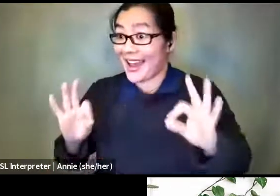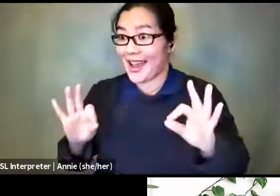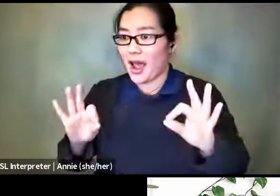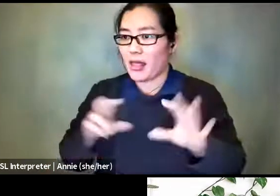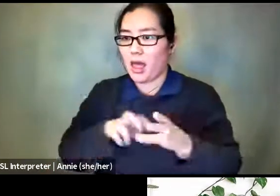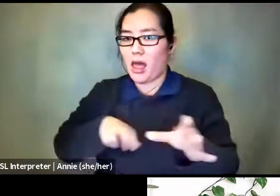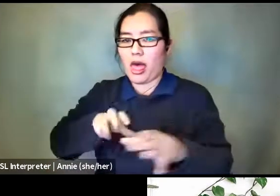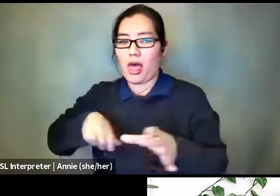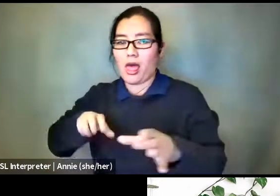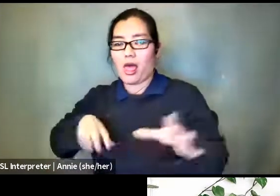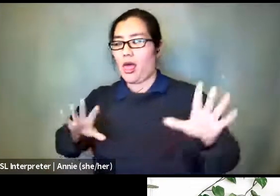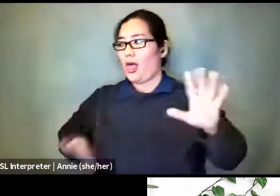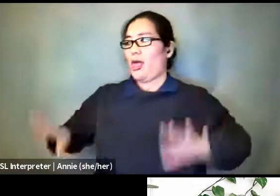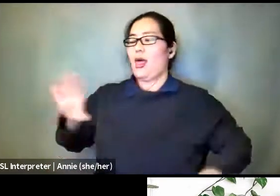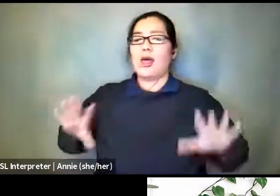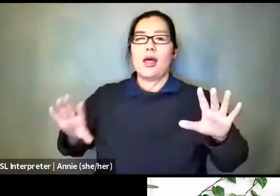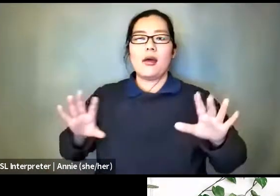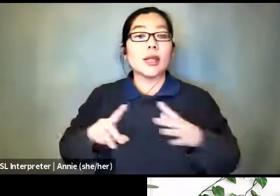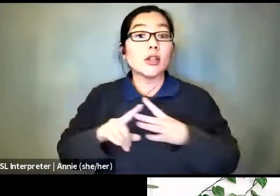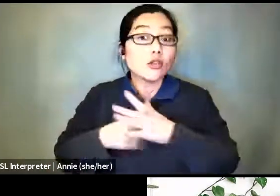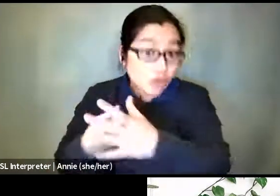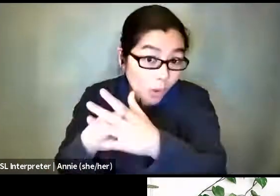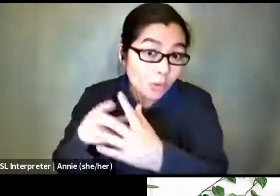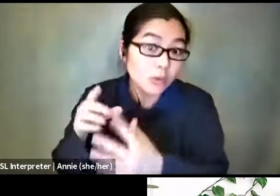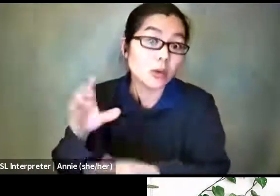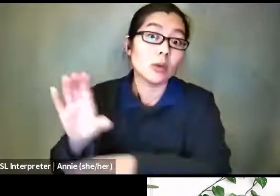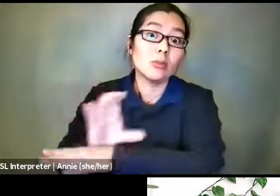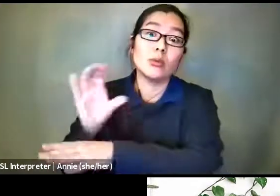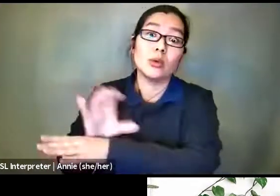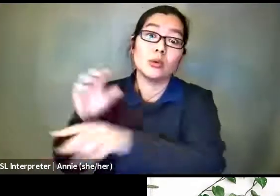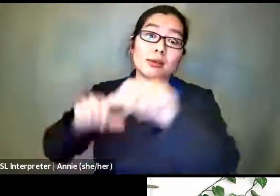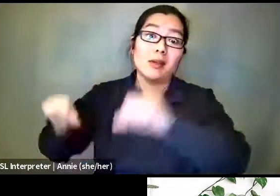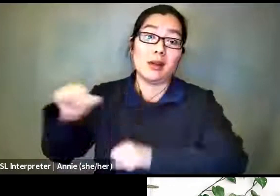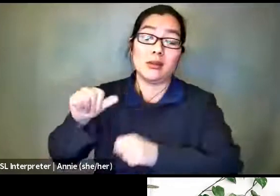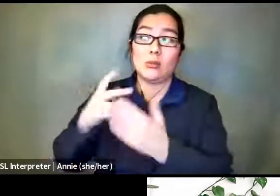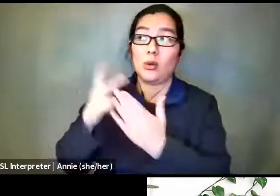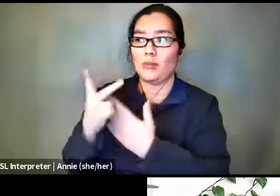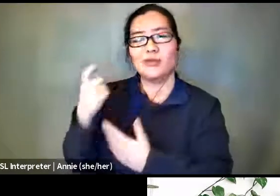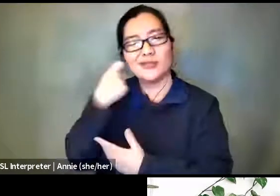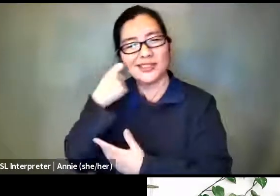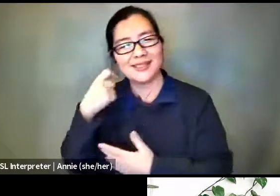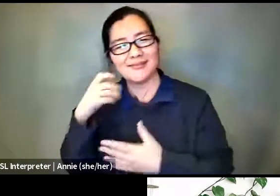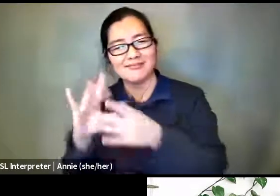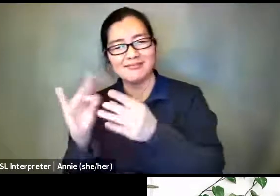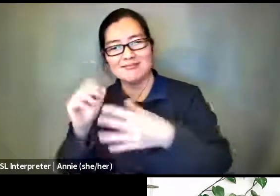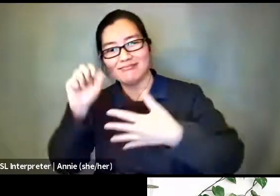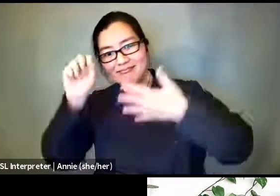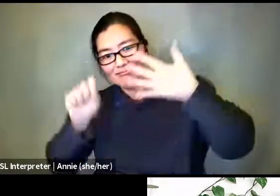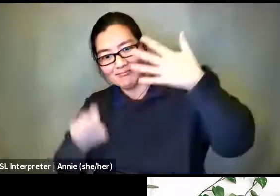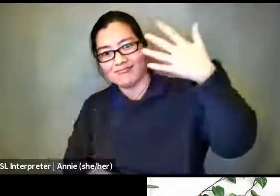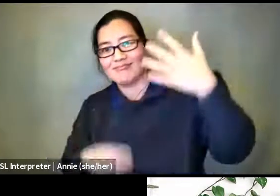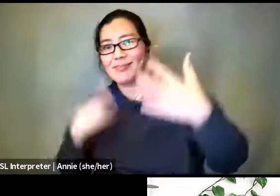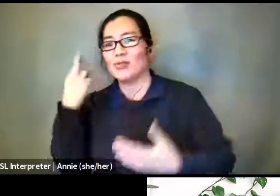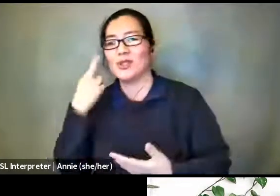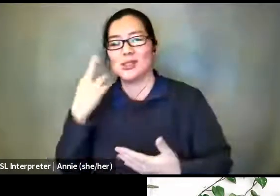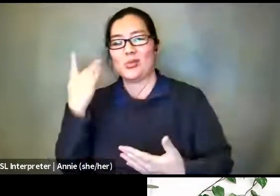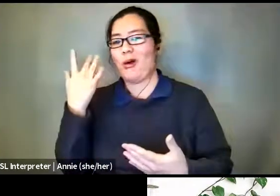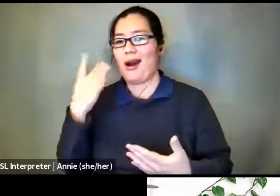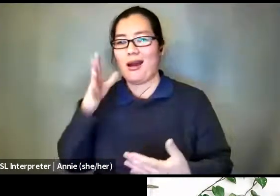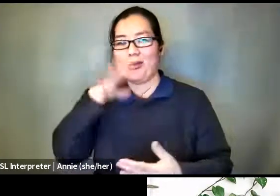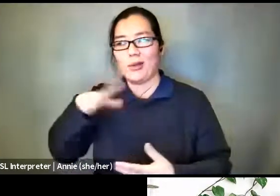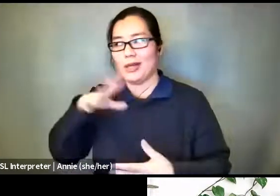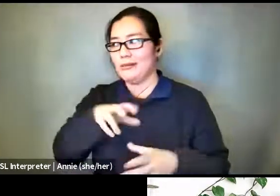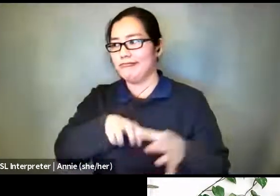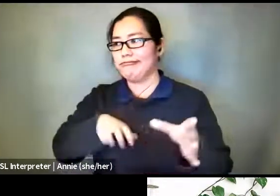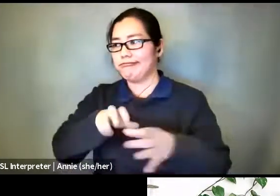do get into those computer science programs because of the many reasons I think you've stated here. It's really important to acknowledge.